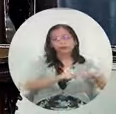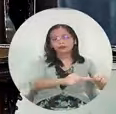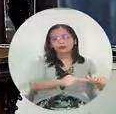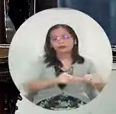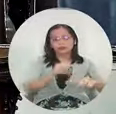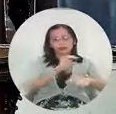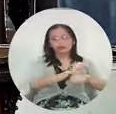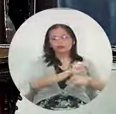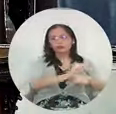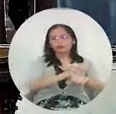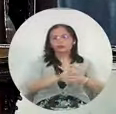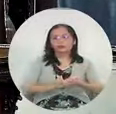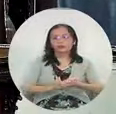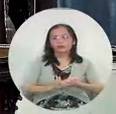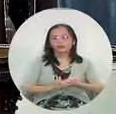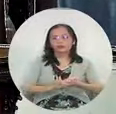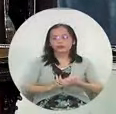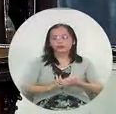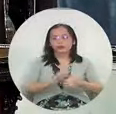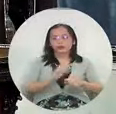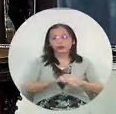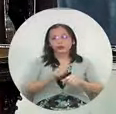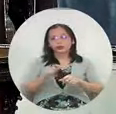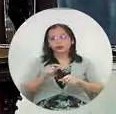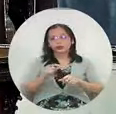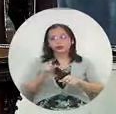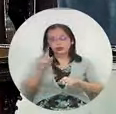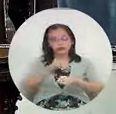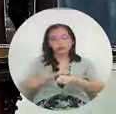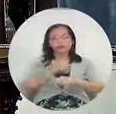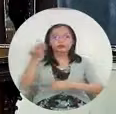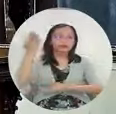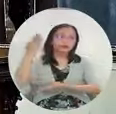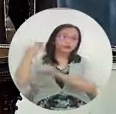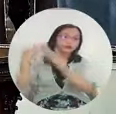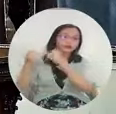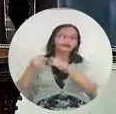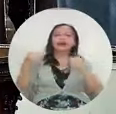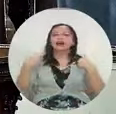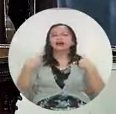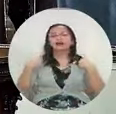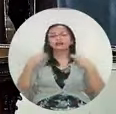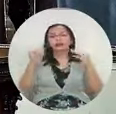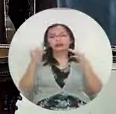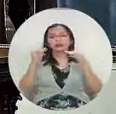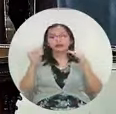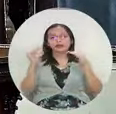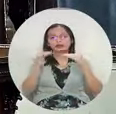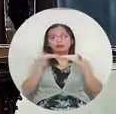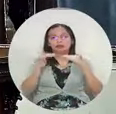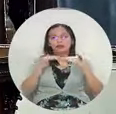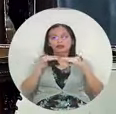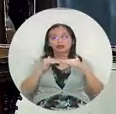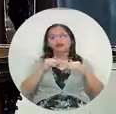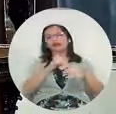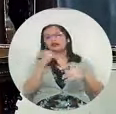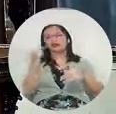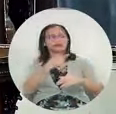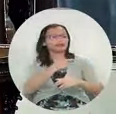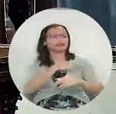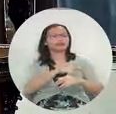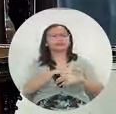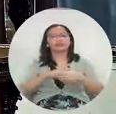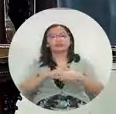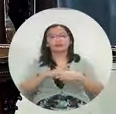Presbyterian, Sabadista, kanang mga Pentecostal, kanang mga taga, kanang